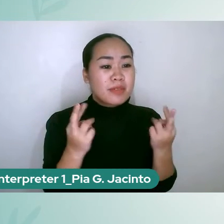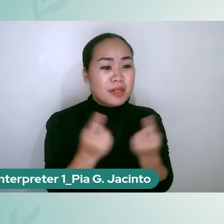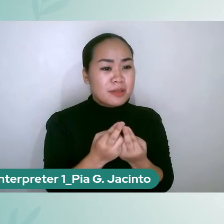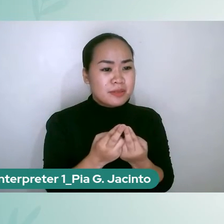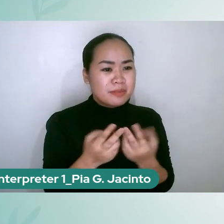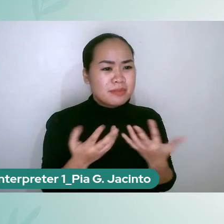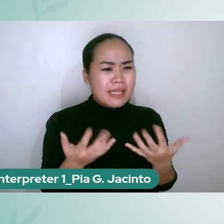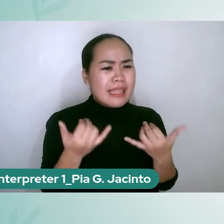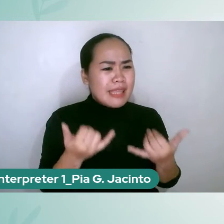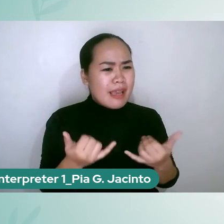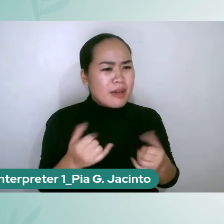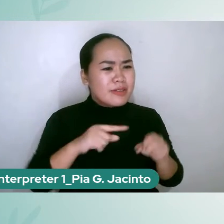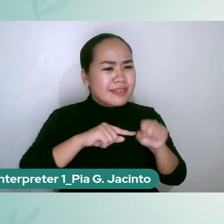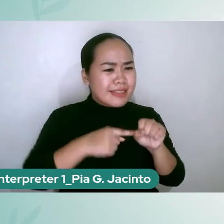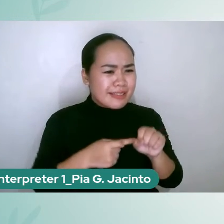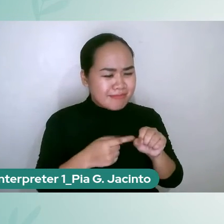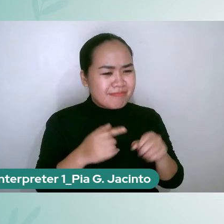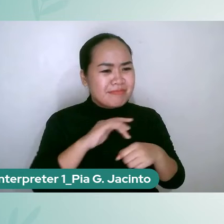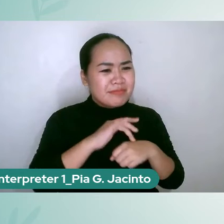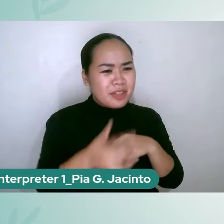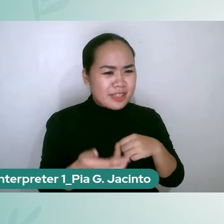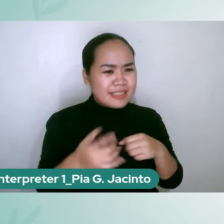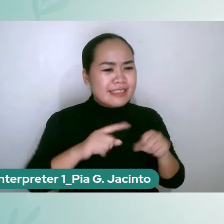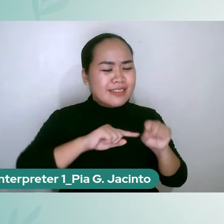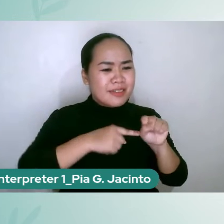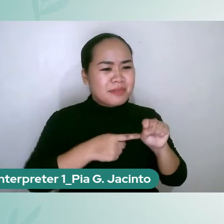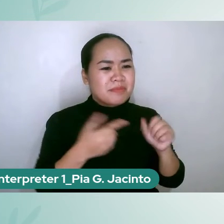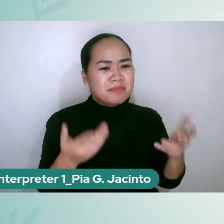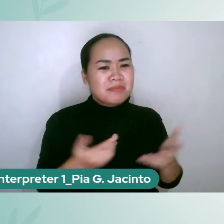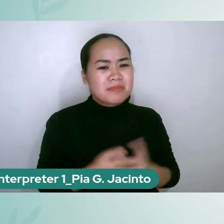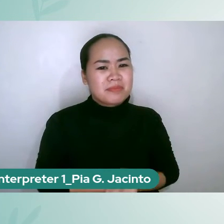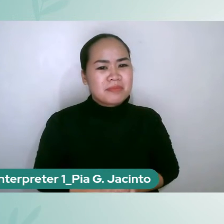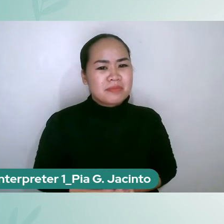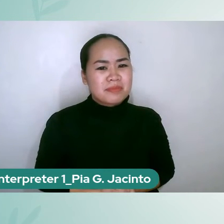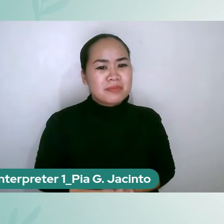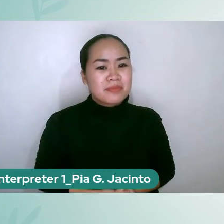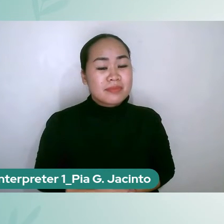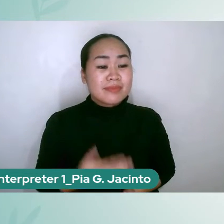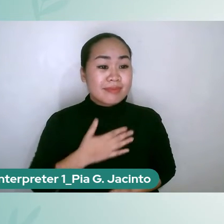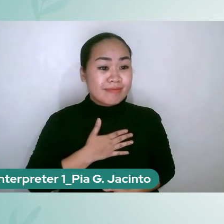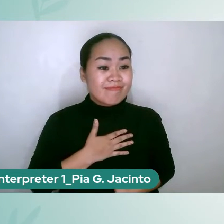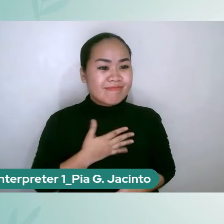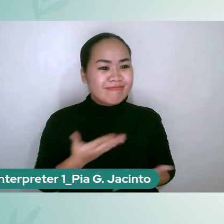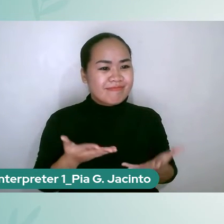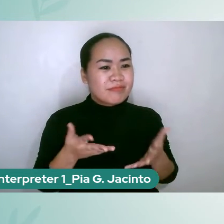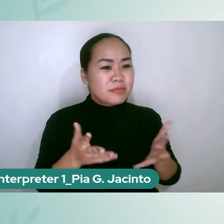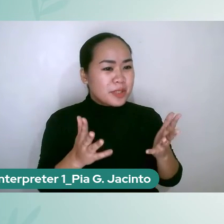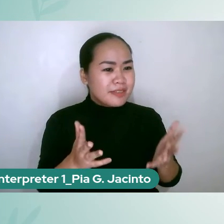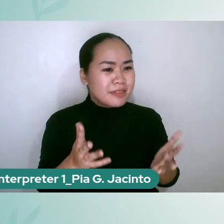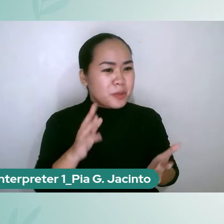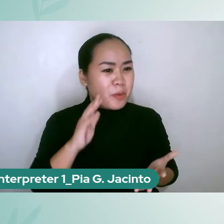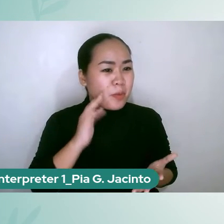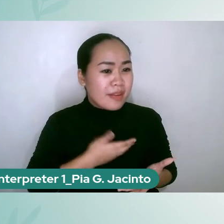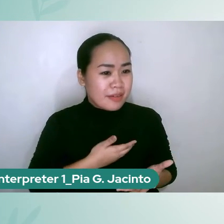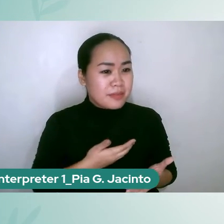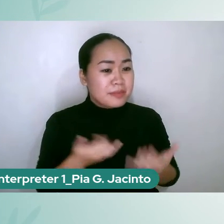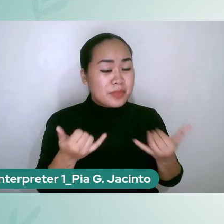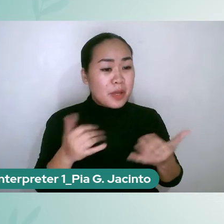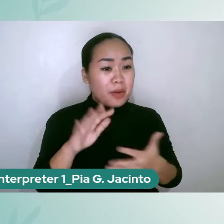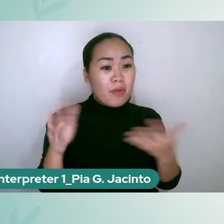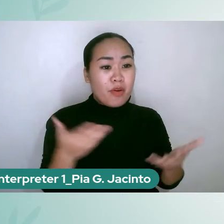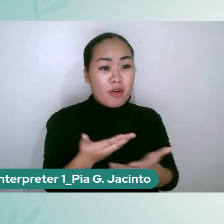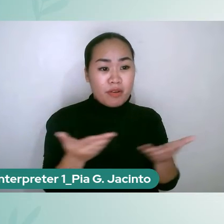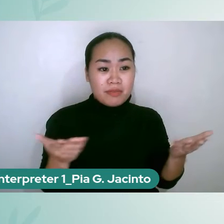through since we started earlier today. So, I'd like to welcome everyone to the session on the country situation